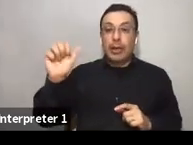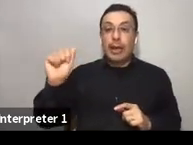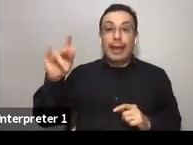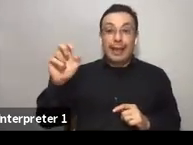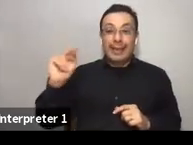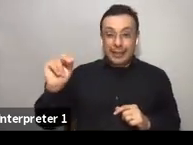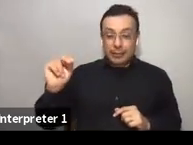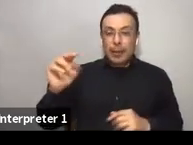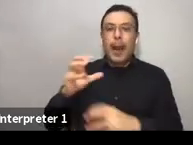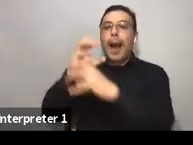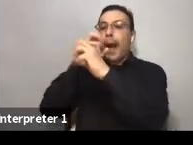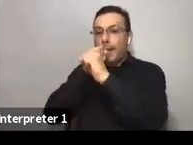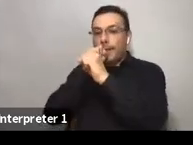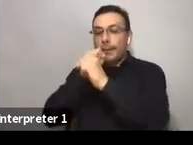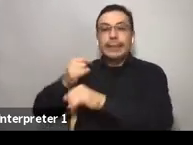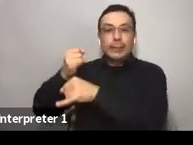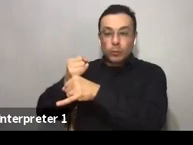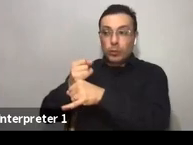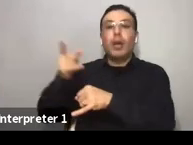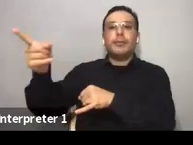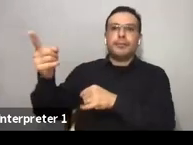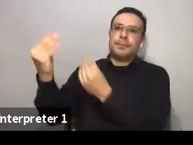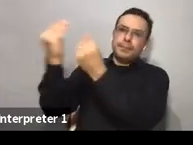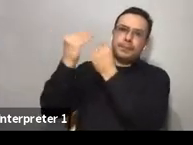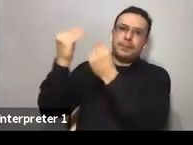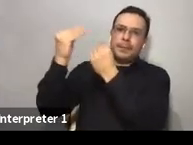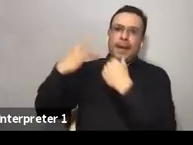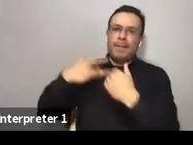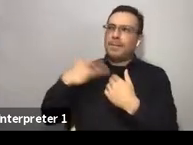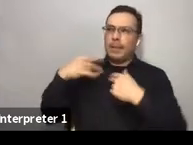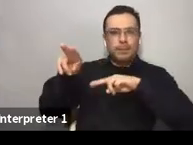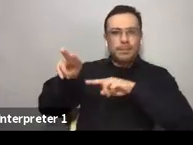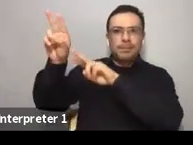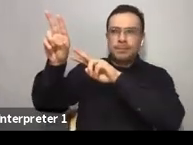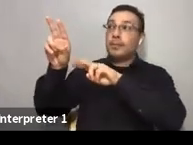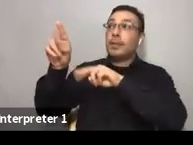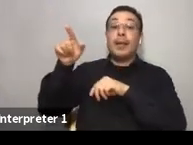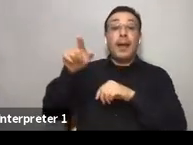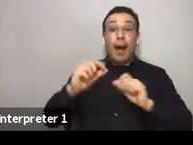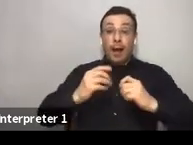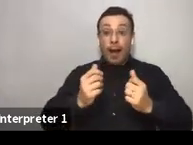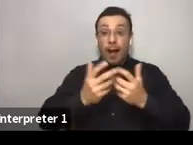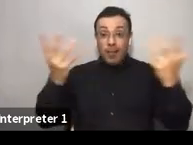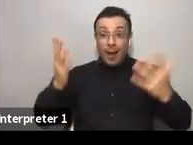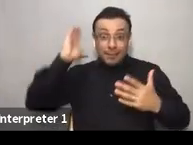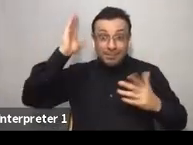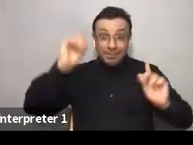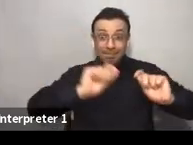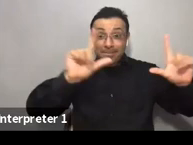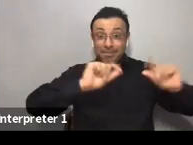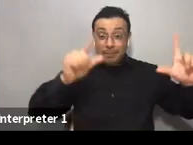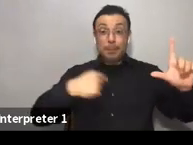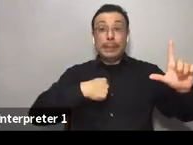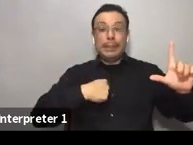and she's one of my mentors. So just acknowledging that much of this work that you'll see today was built in